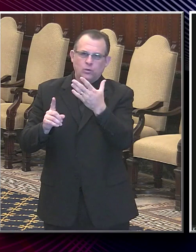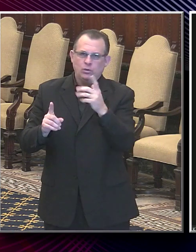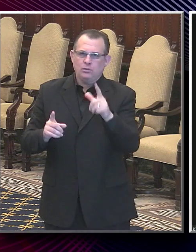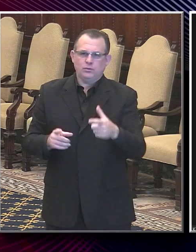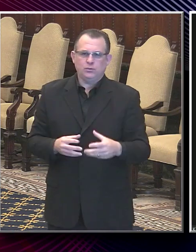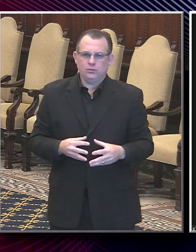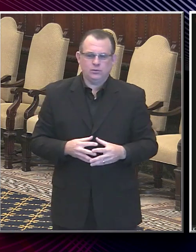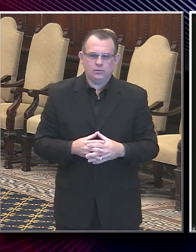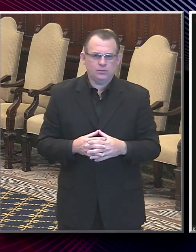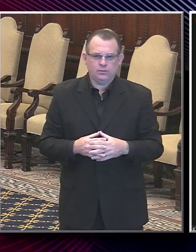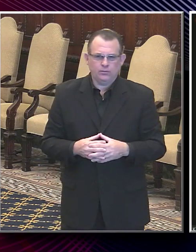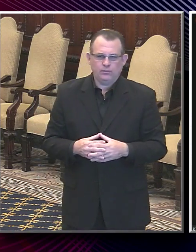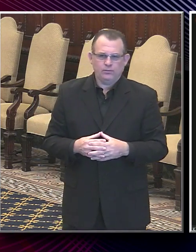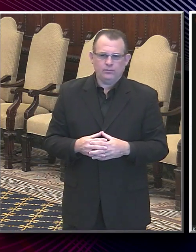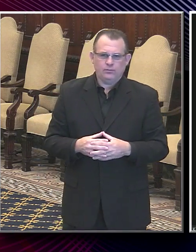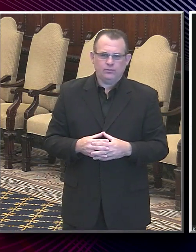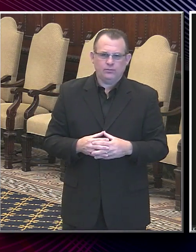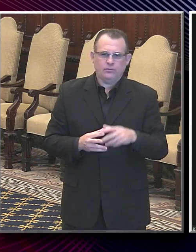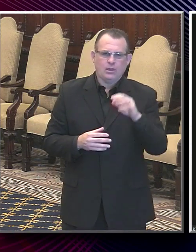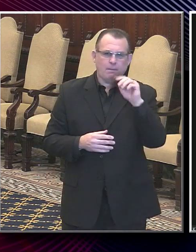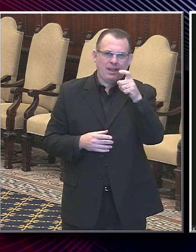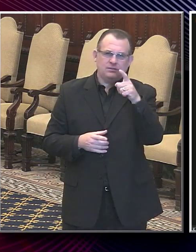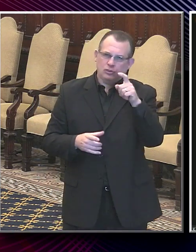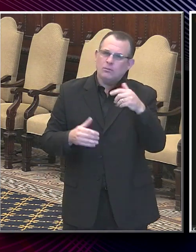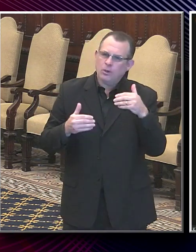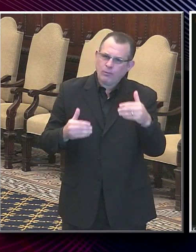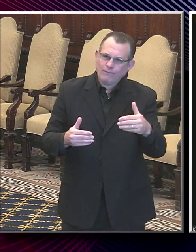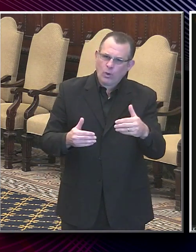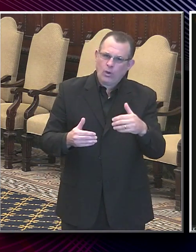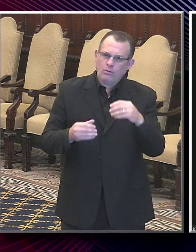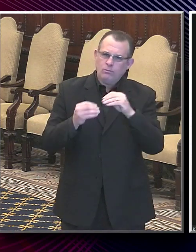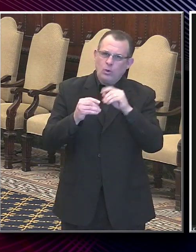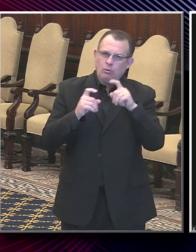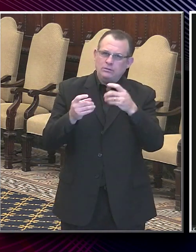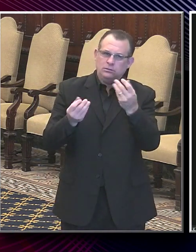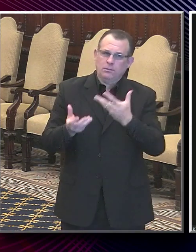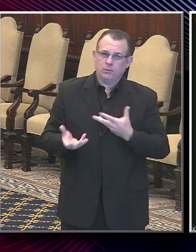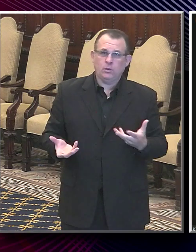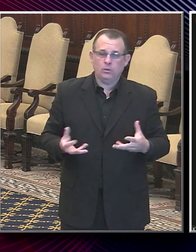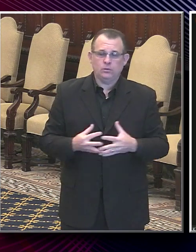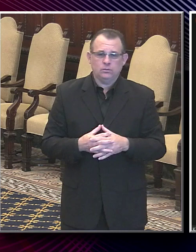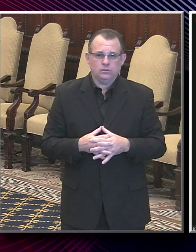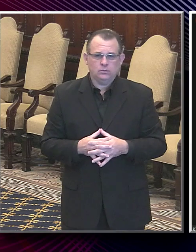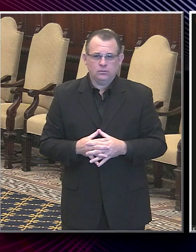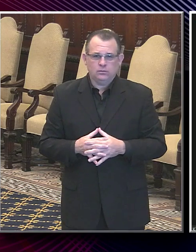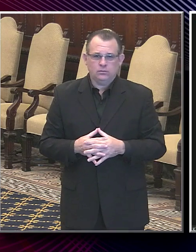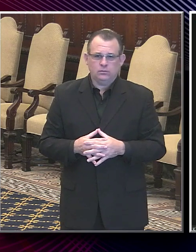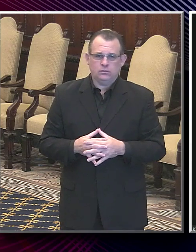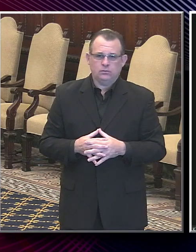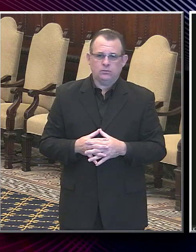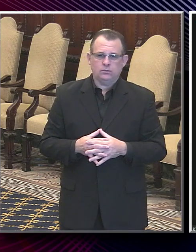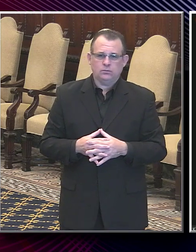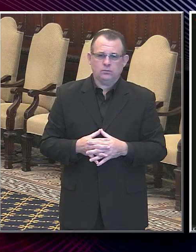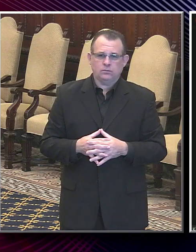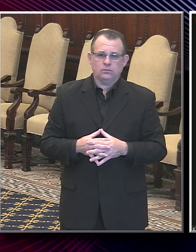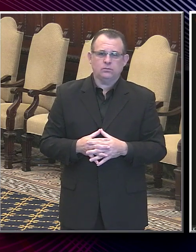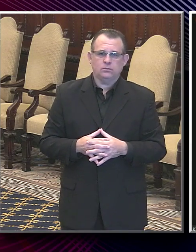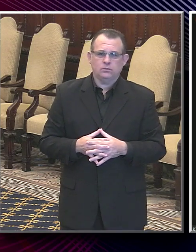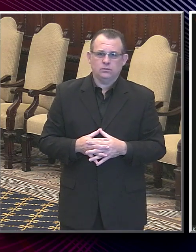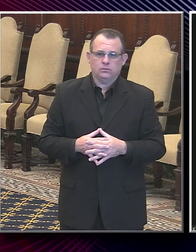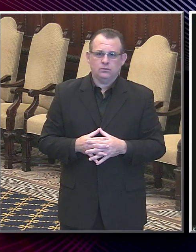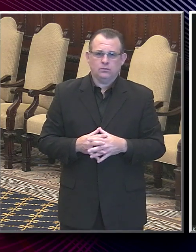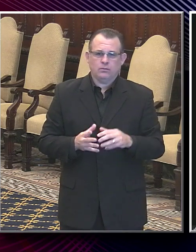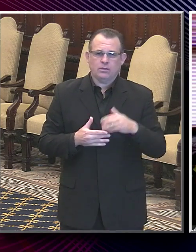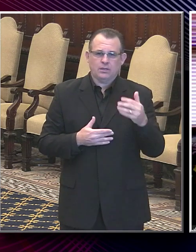And Max, we're going to have to move on, but if you have additional questions, please let us know. We're going to go to A.D. Amorosi of Philadelphia